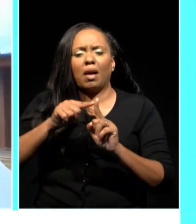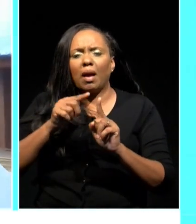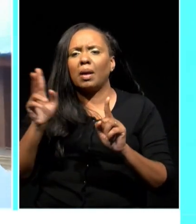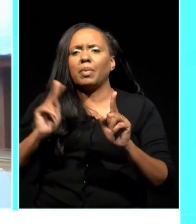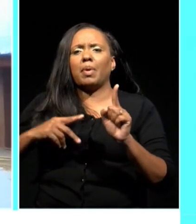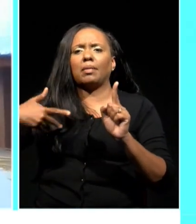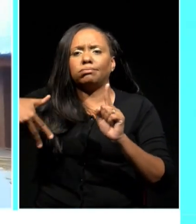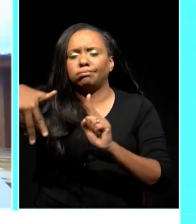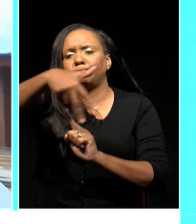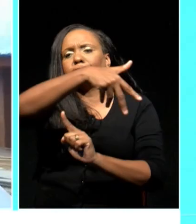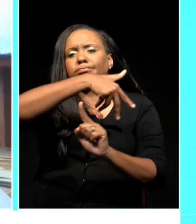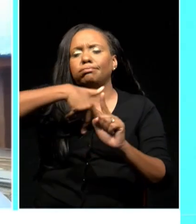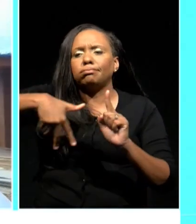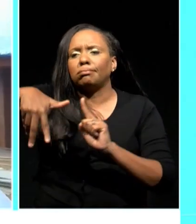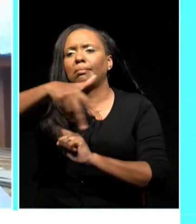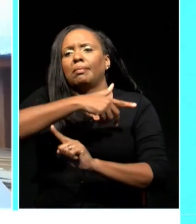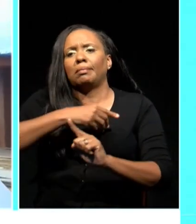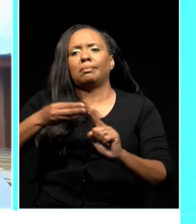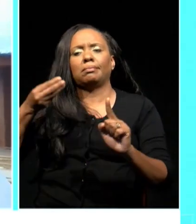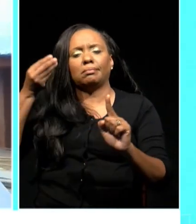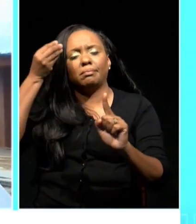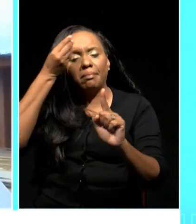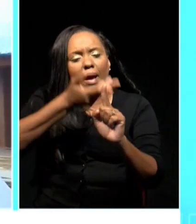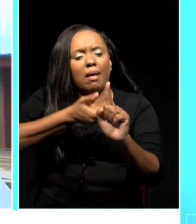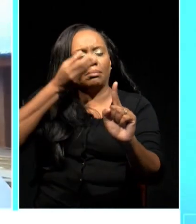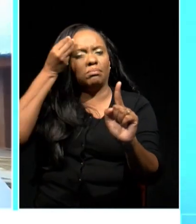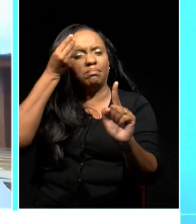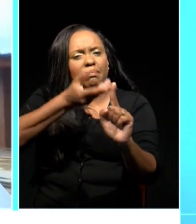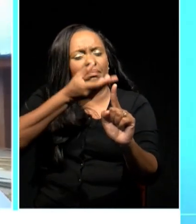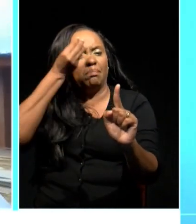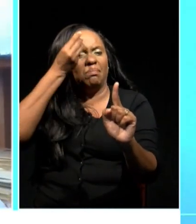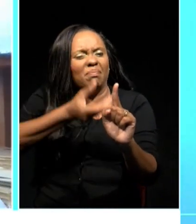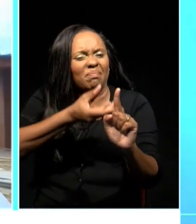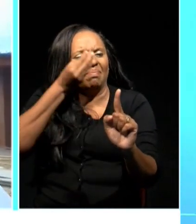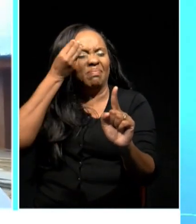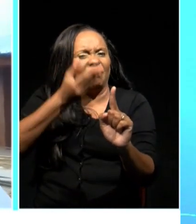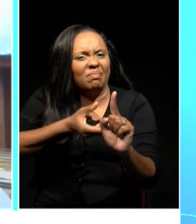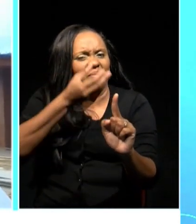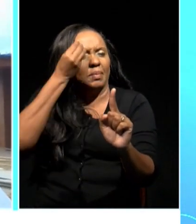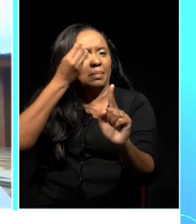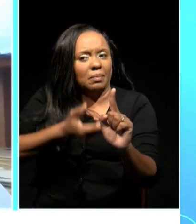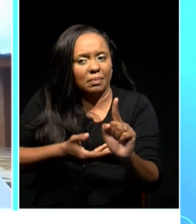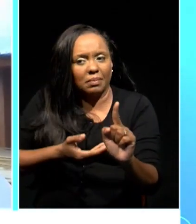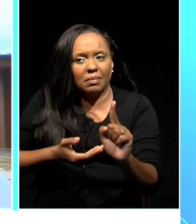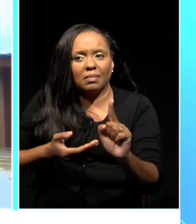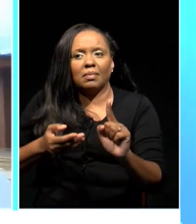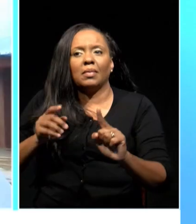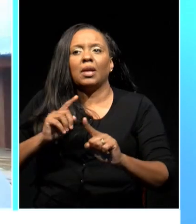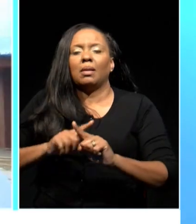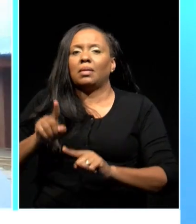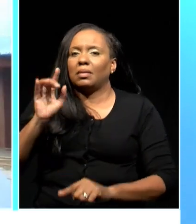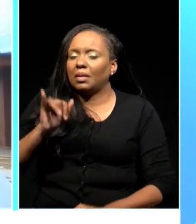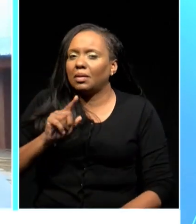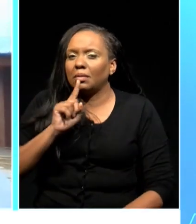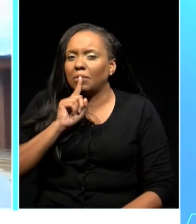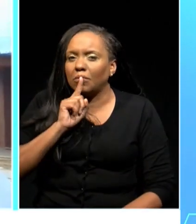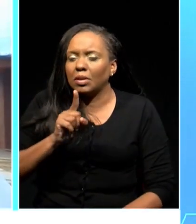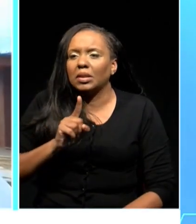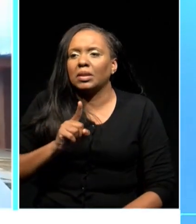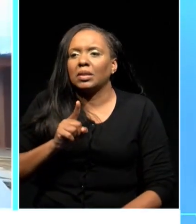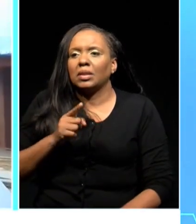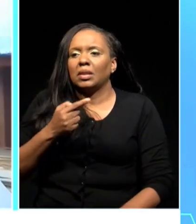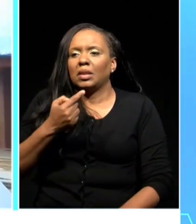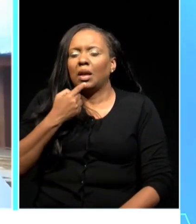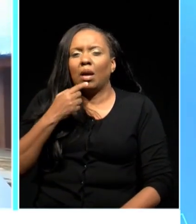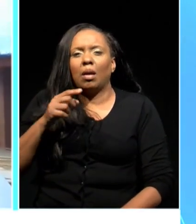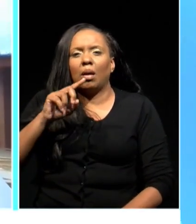Verla de Pisa advising her as to what to do. And that is going to come back to a cultural question in relation to the Democratic